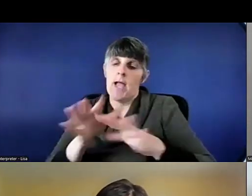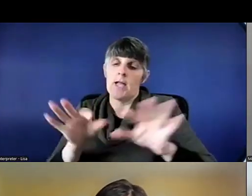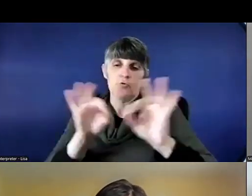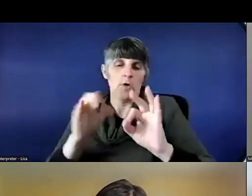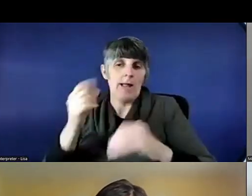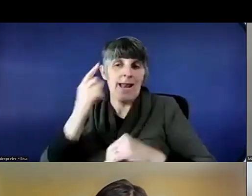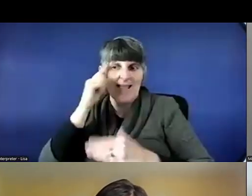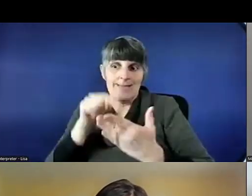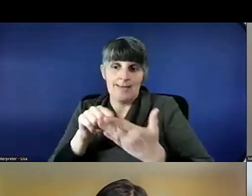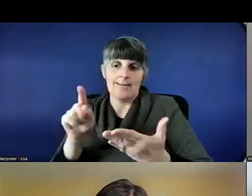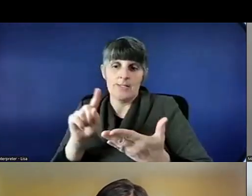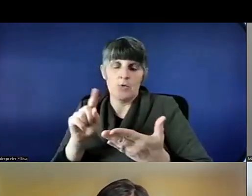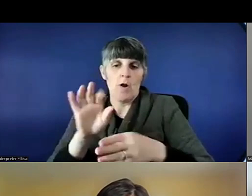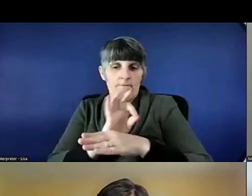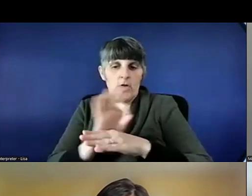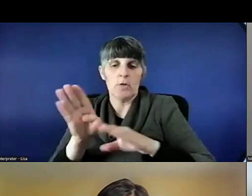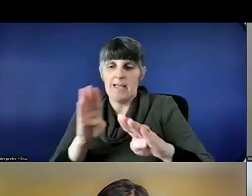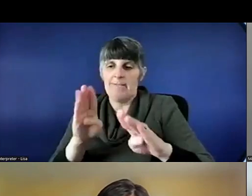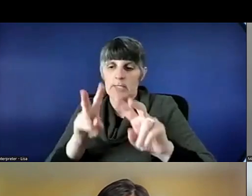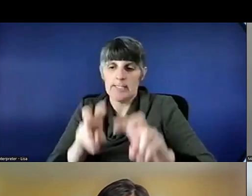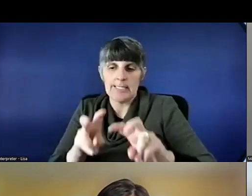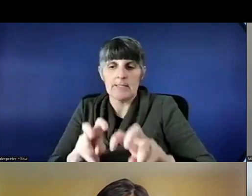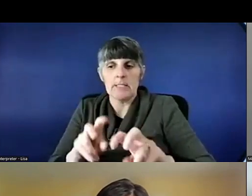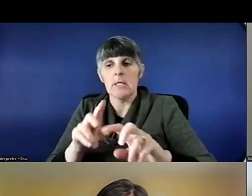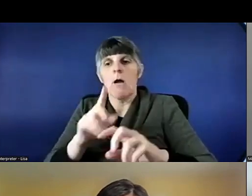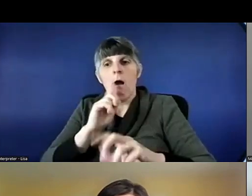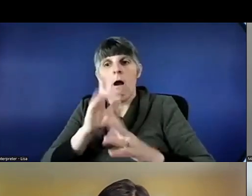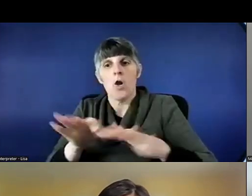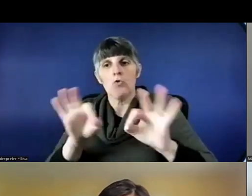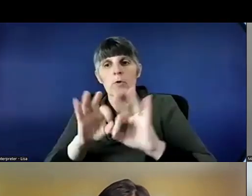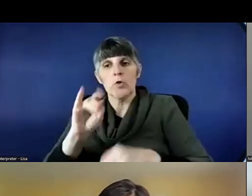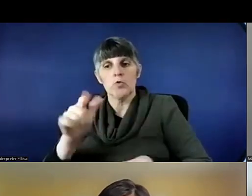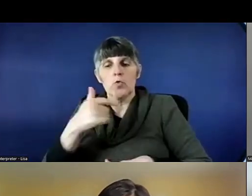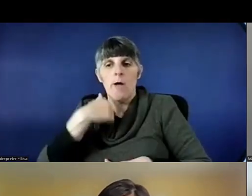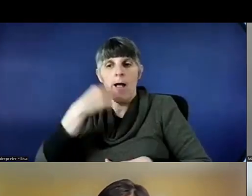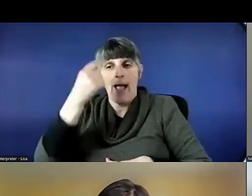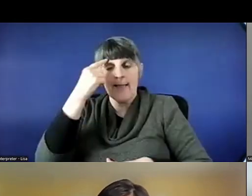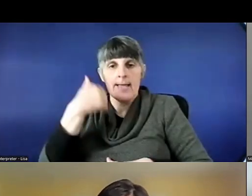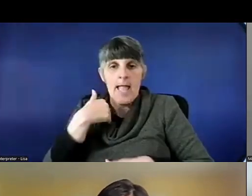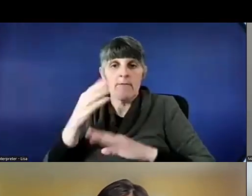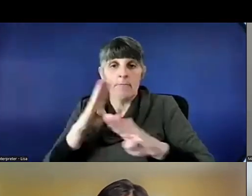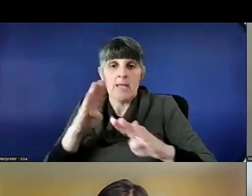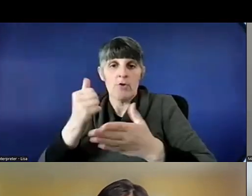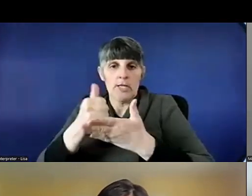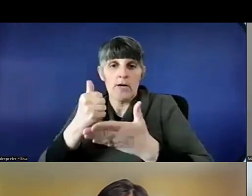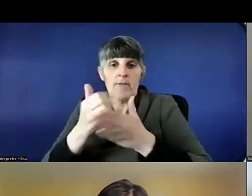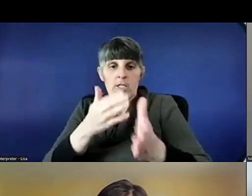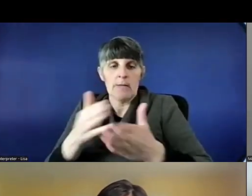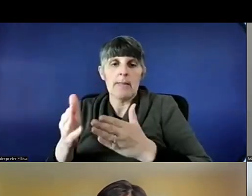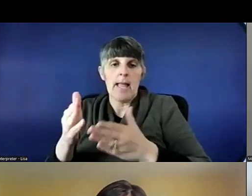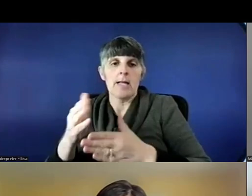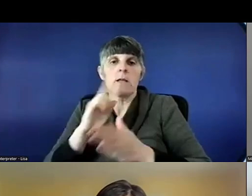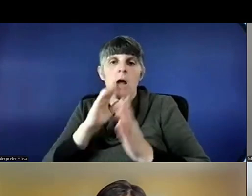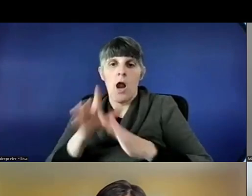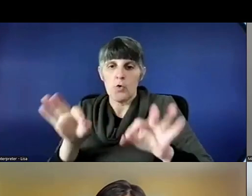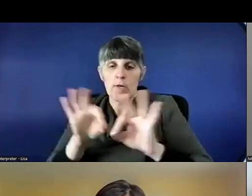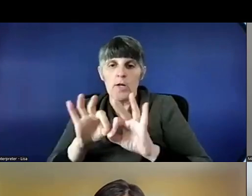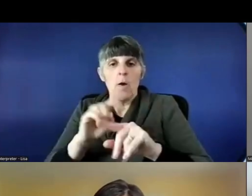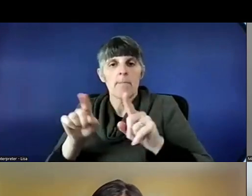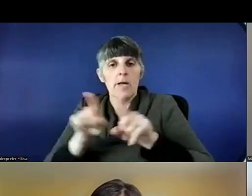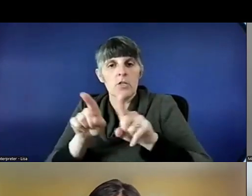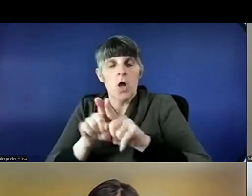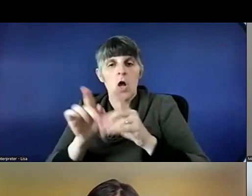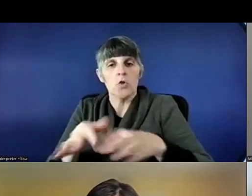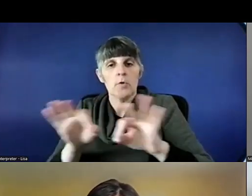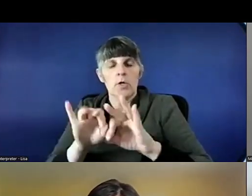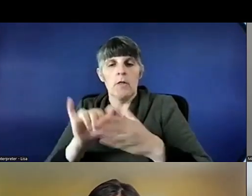I think this is where functional behavioral assessments are a critical tool. I think having behavior intervention plans are critical, but it's also